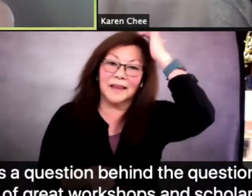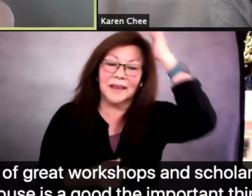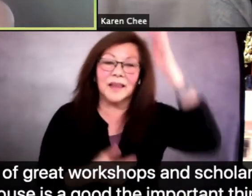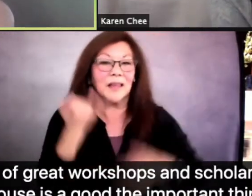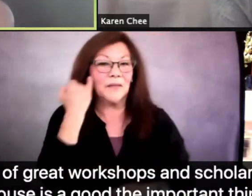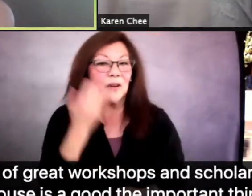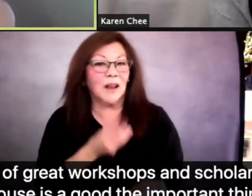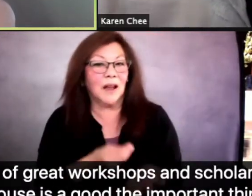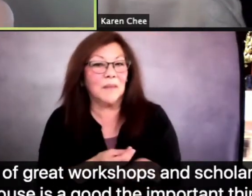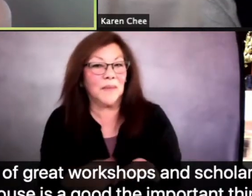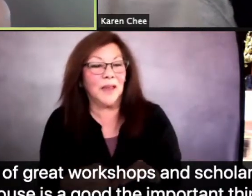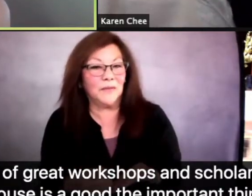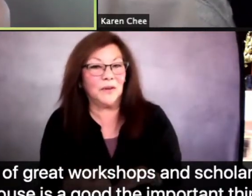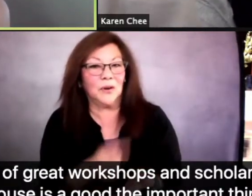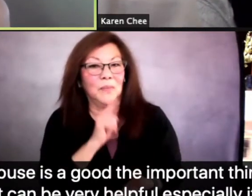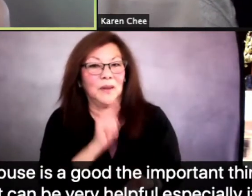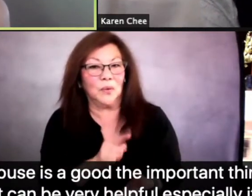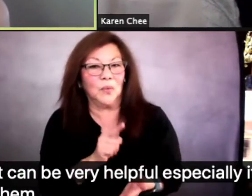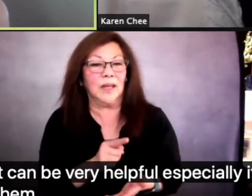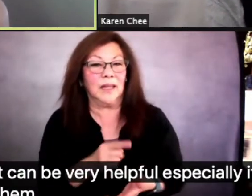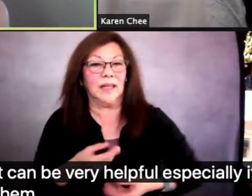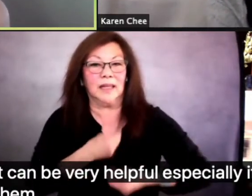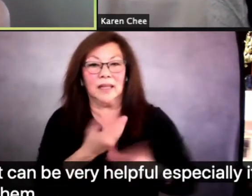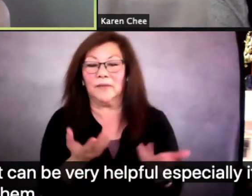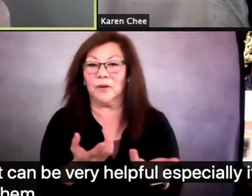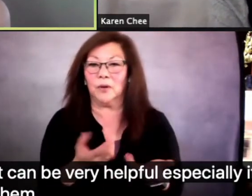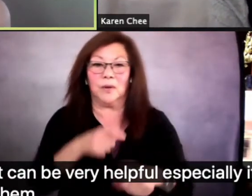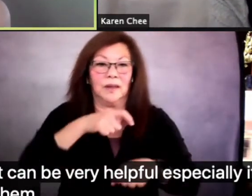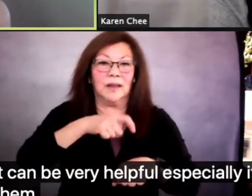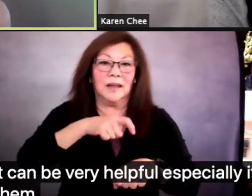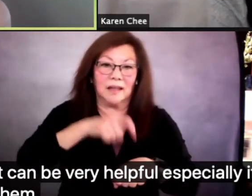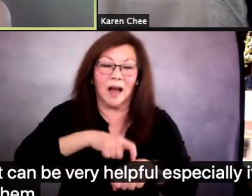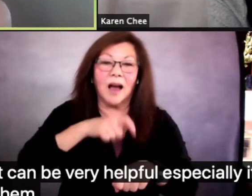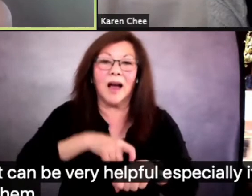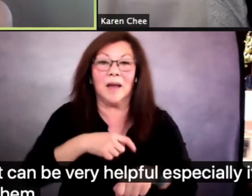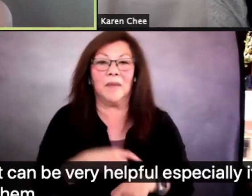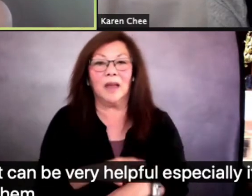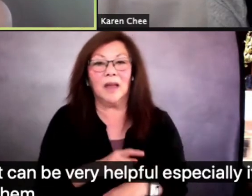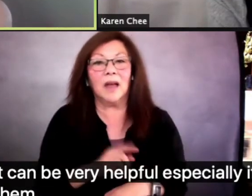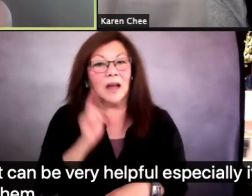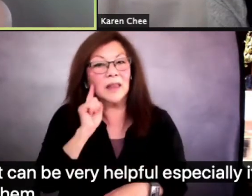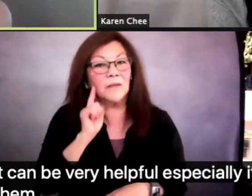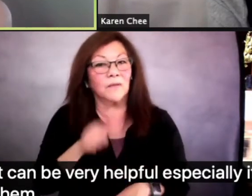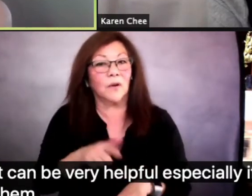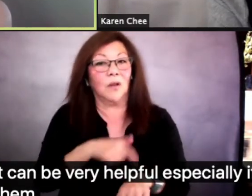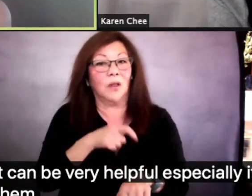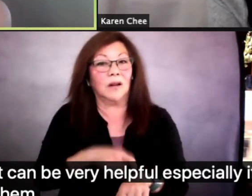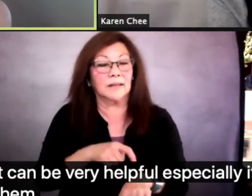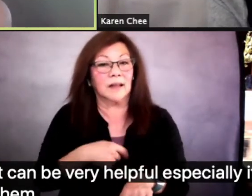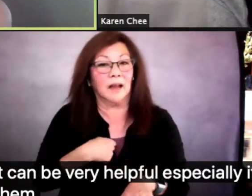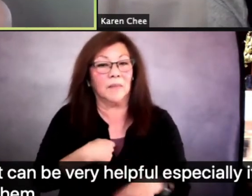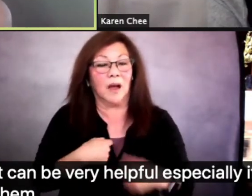paying for them, and they just sort of give you the gift of time. But I will say that for a long time, I felt like I